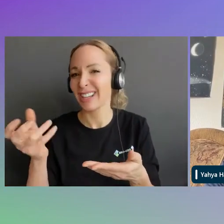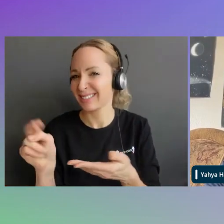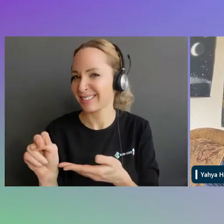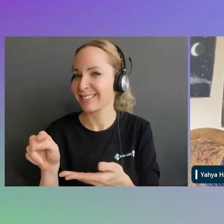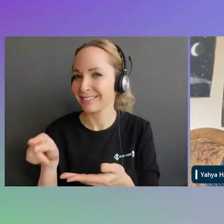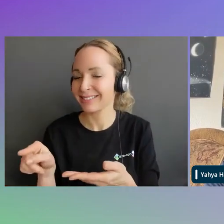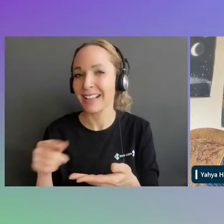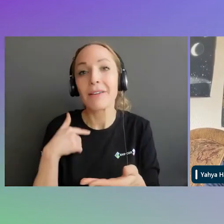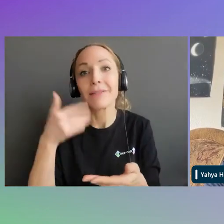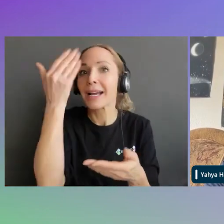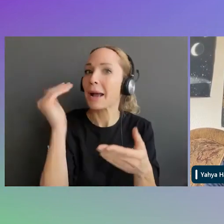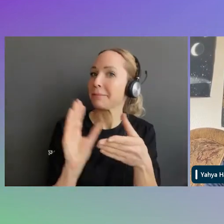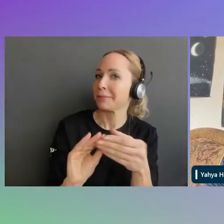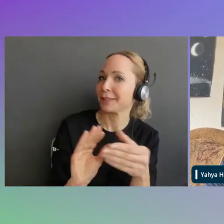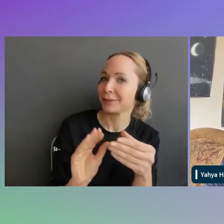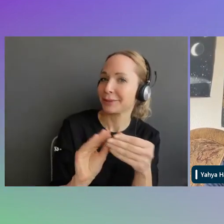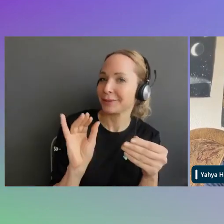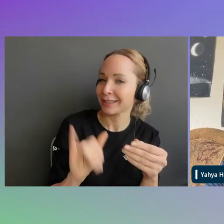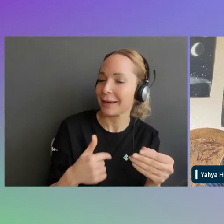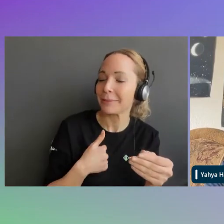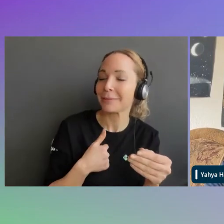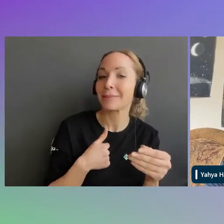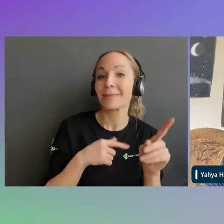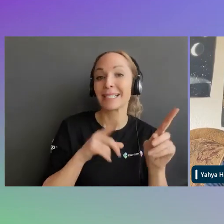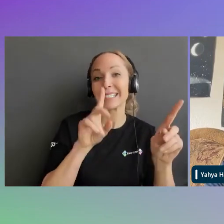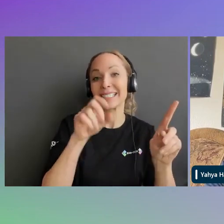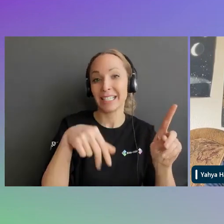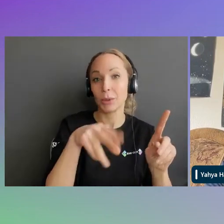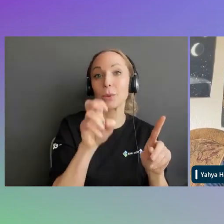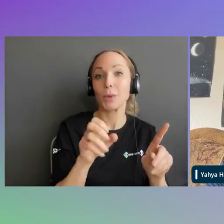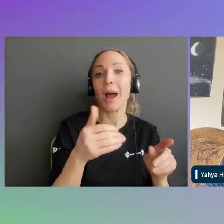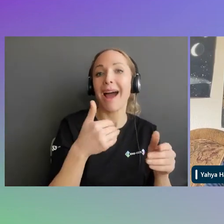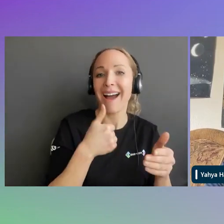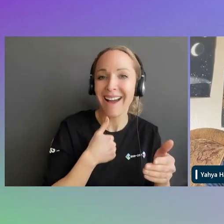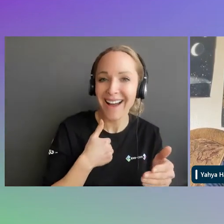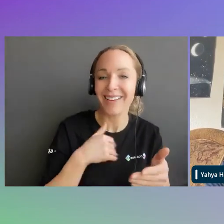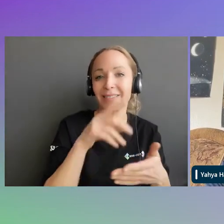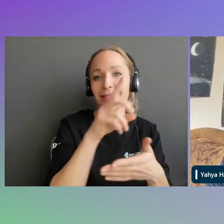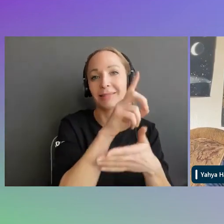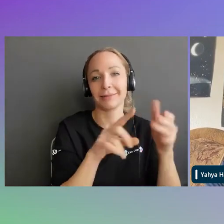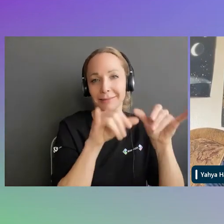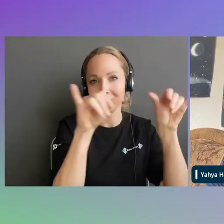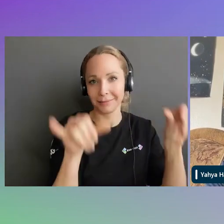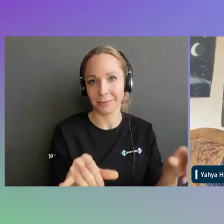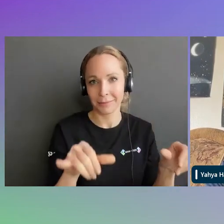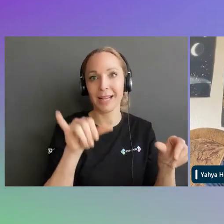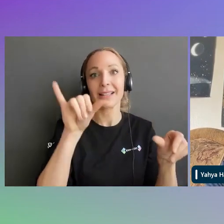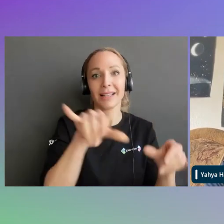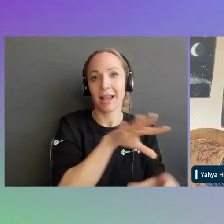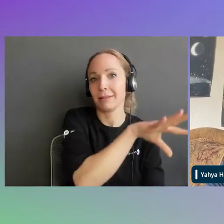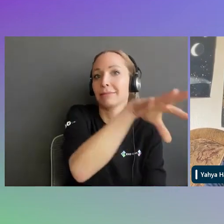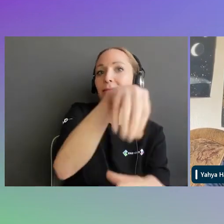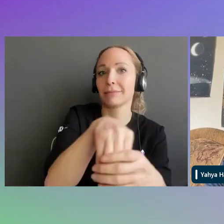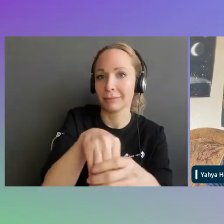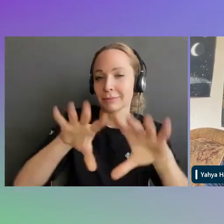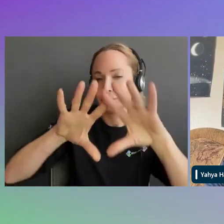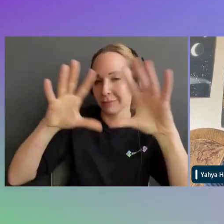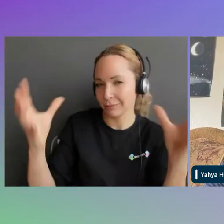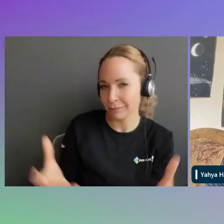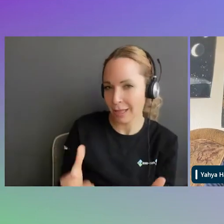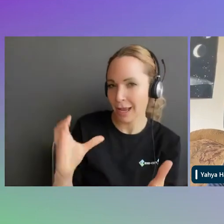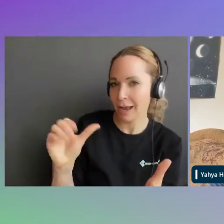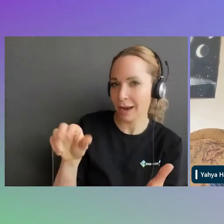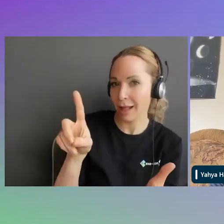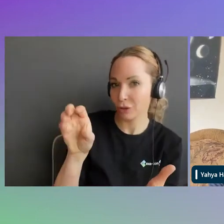Deque does have a design system that encompasses Cauldron. So Cauldron is available for free. People can use it and customize it however they